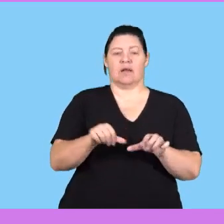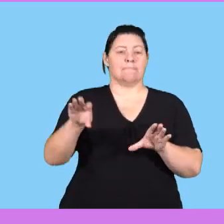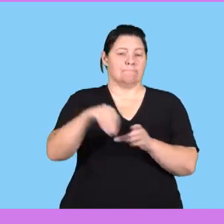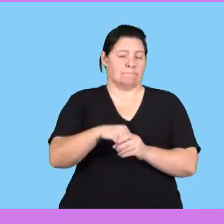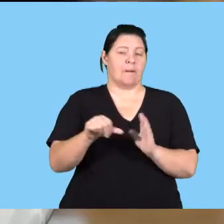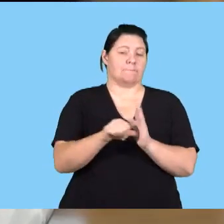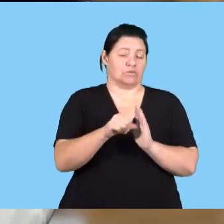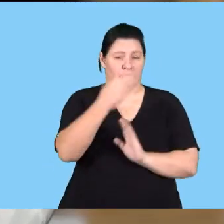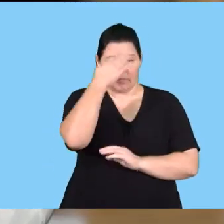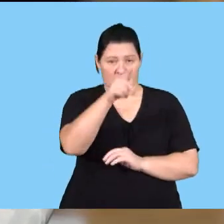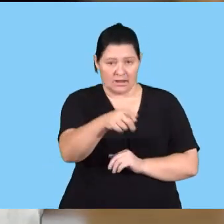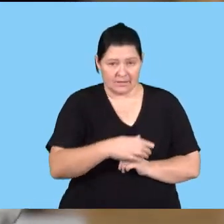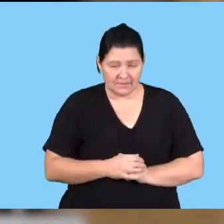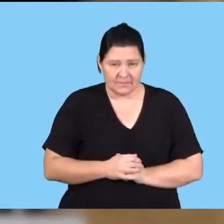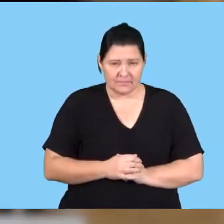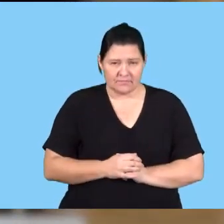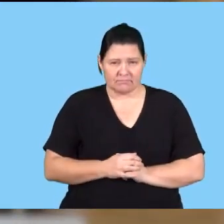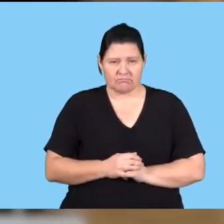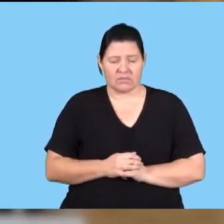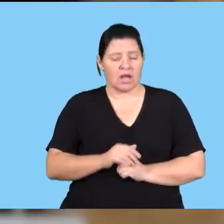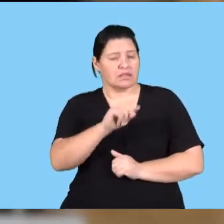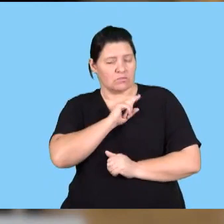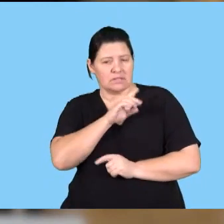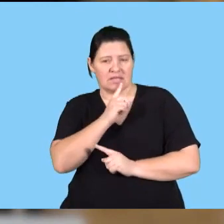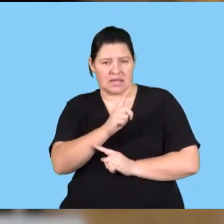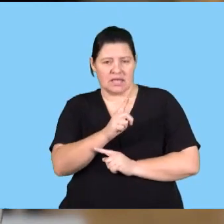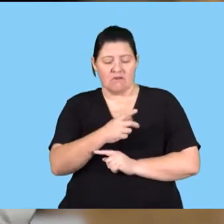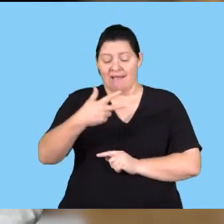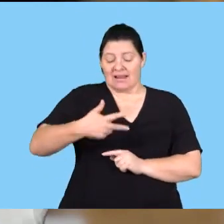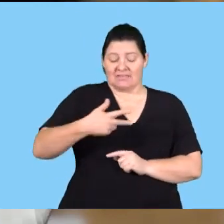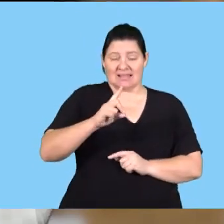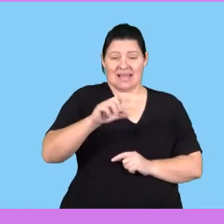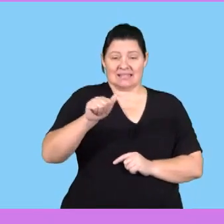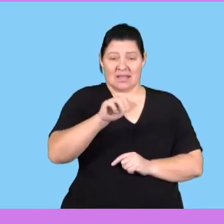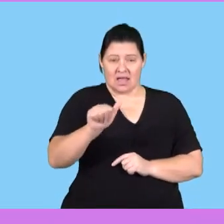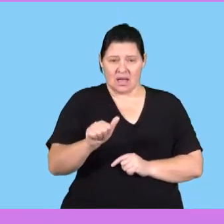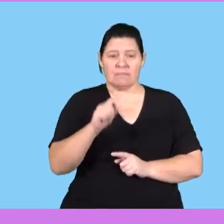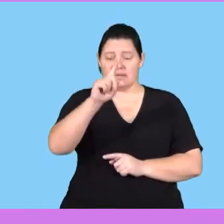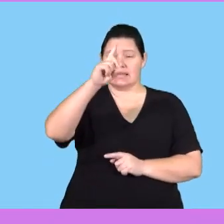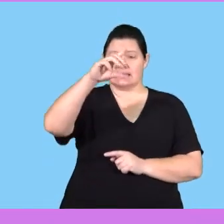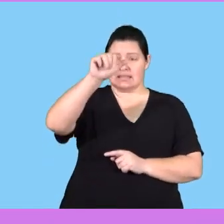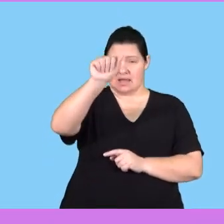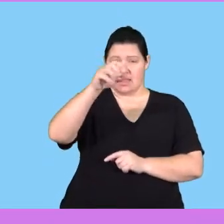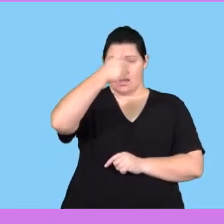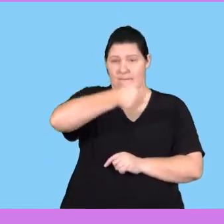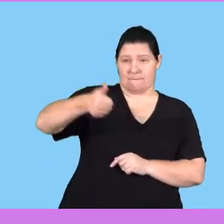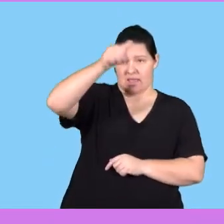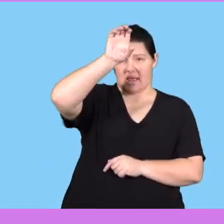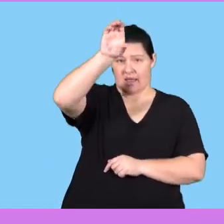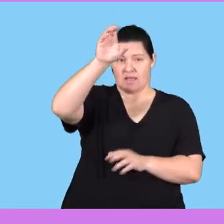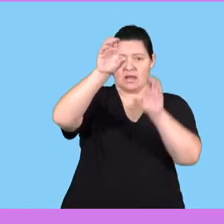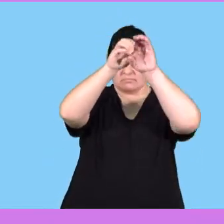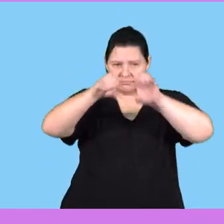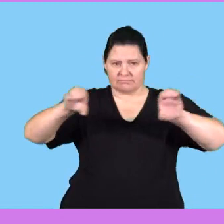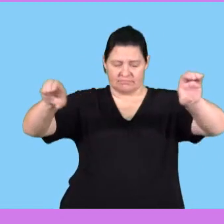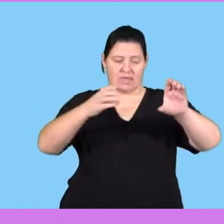continuous data. So if you look at this, we can therefore say that when we classify data, it will be data, as you're